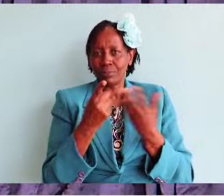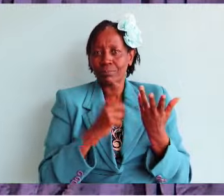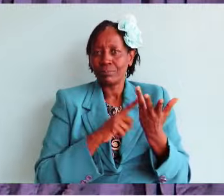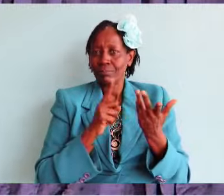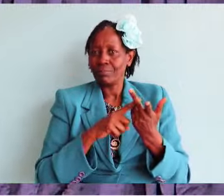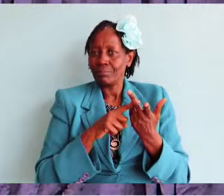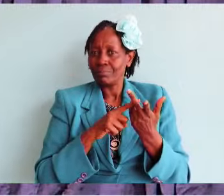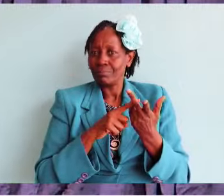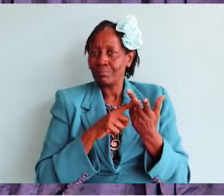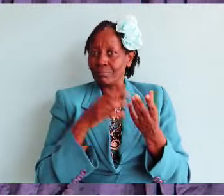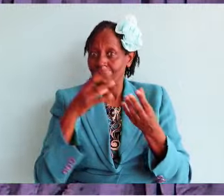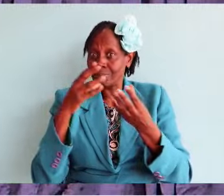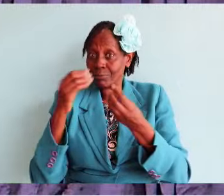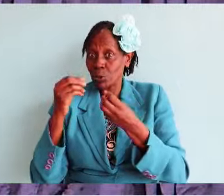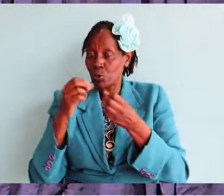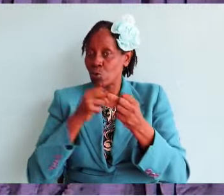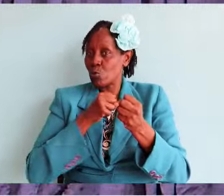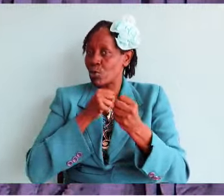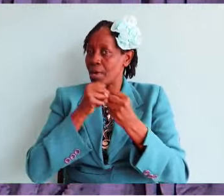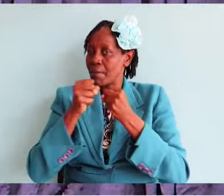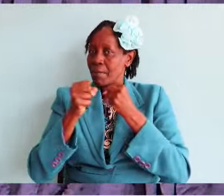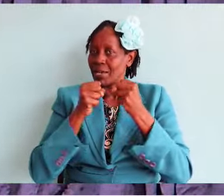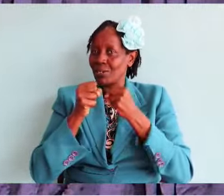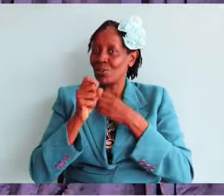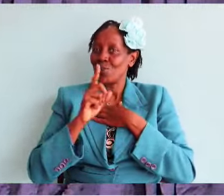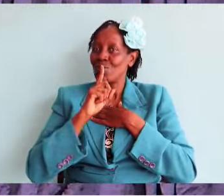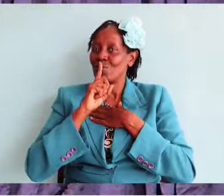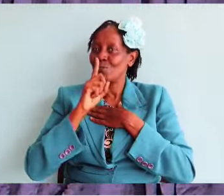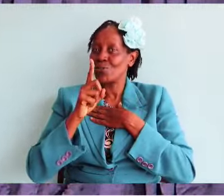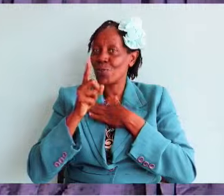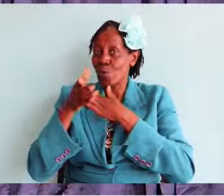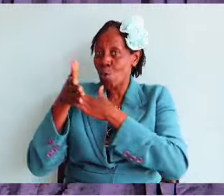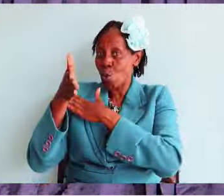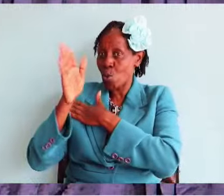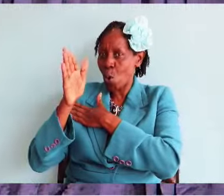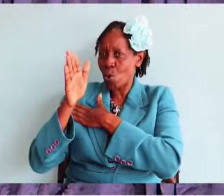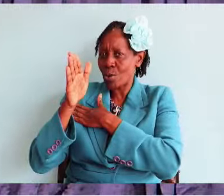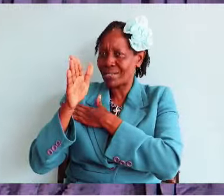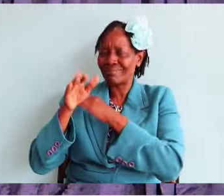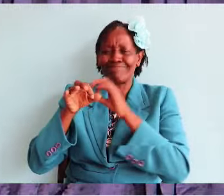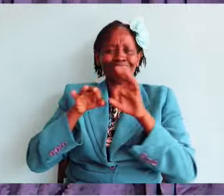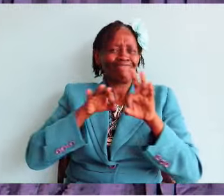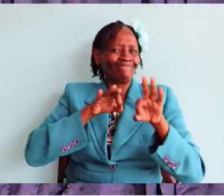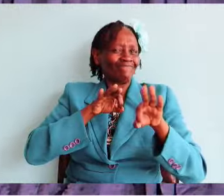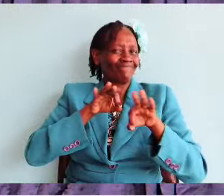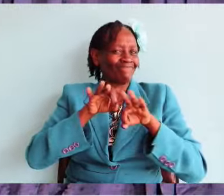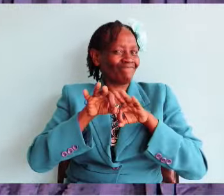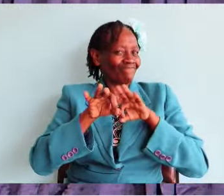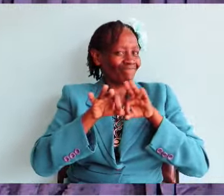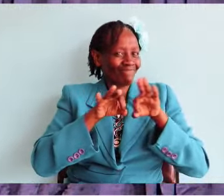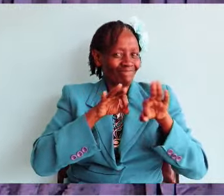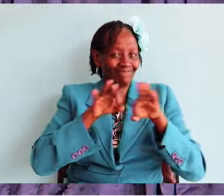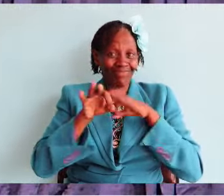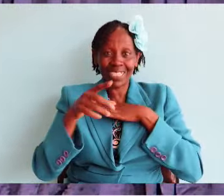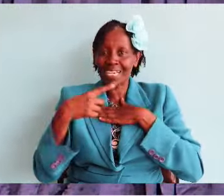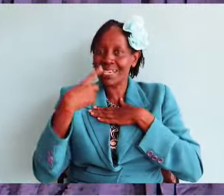And so God instructed him to tell the people,